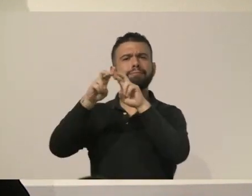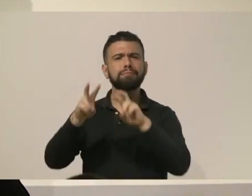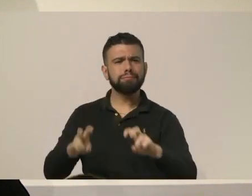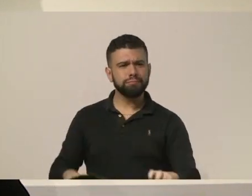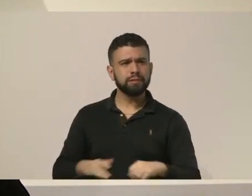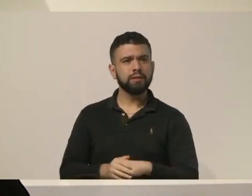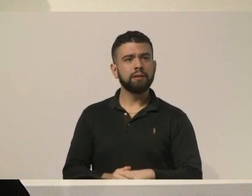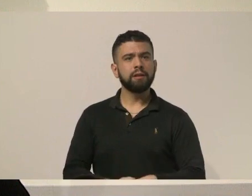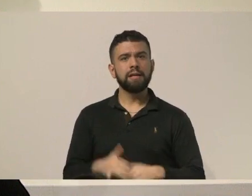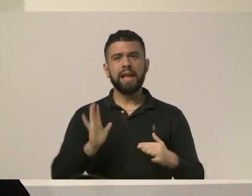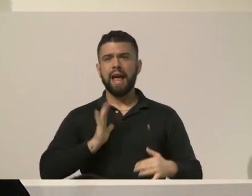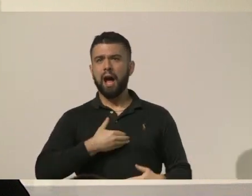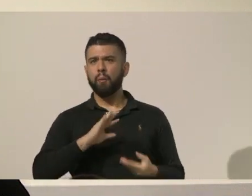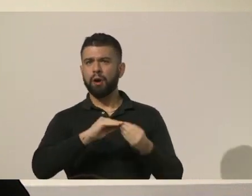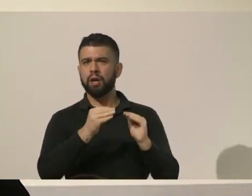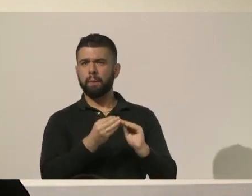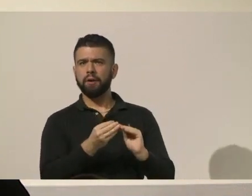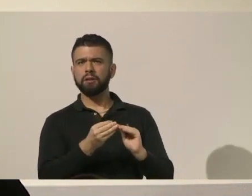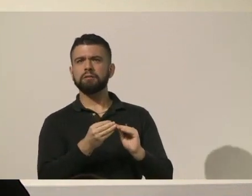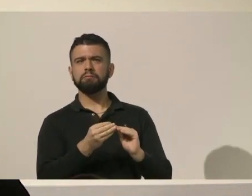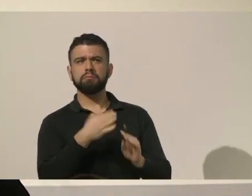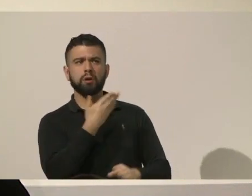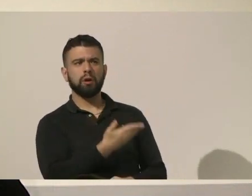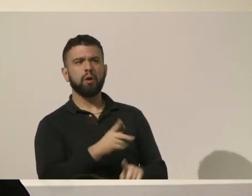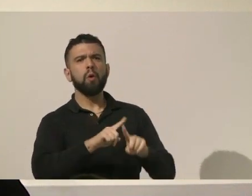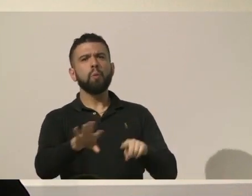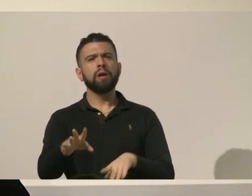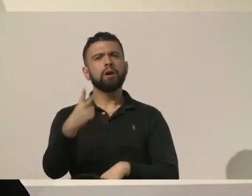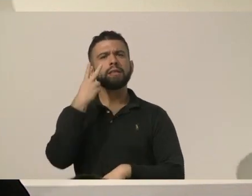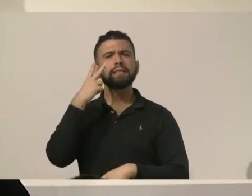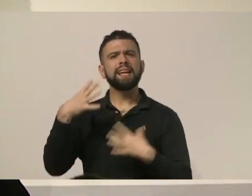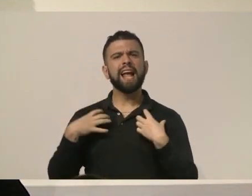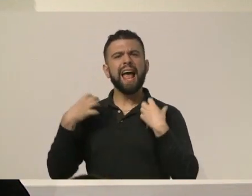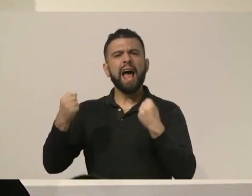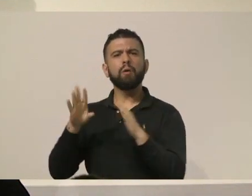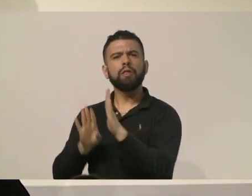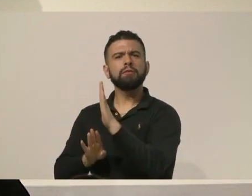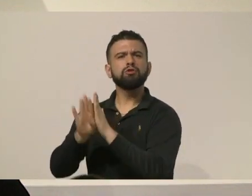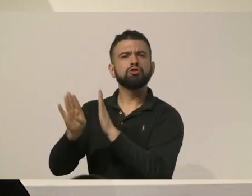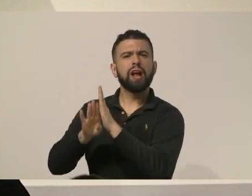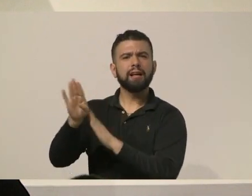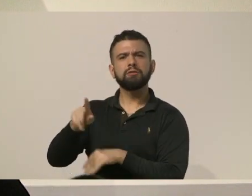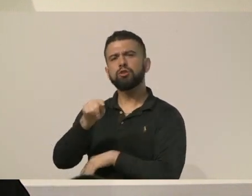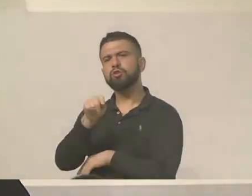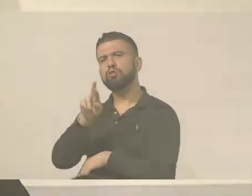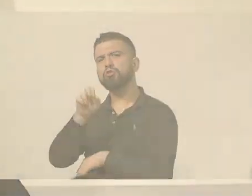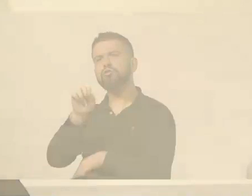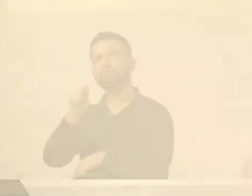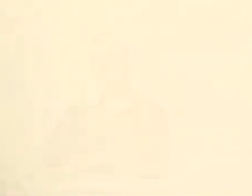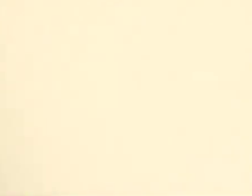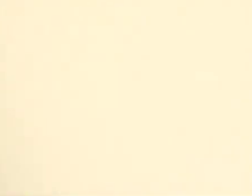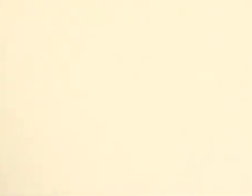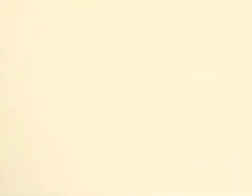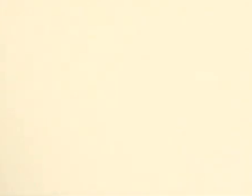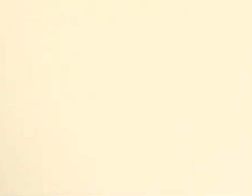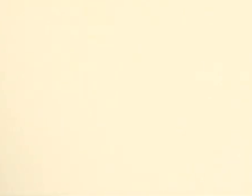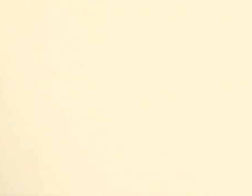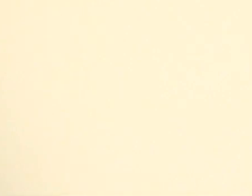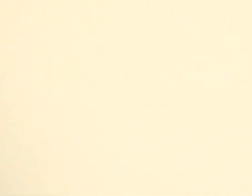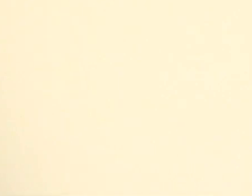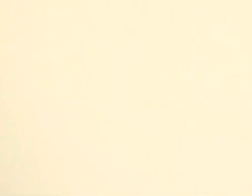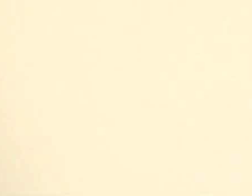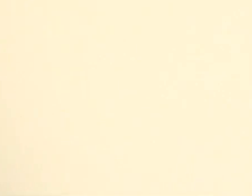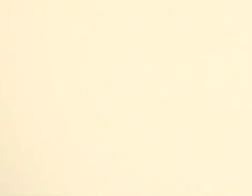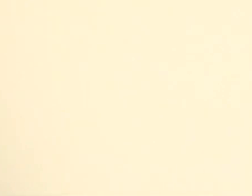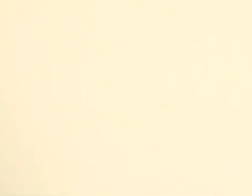that our numbers are up, but that I think we're seeing healthy trends throughout kind of the enrollment picture. We're seeing